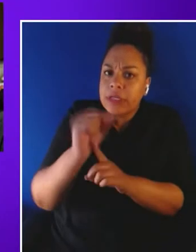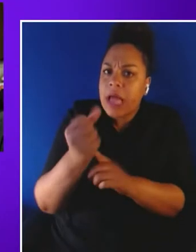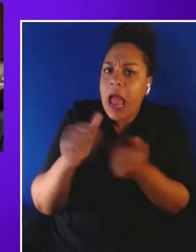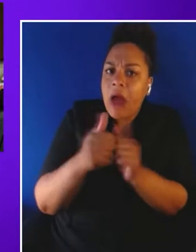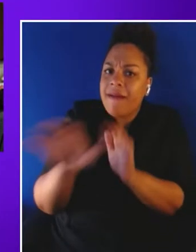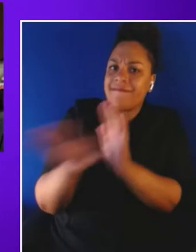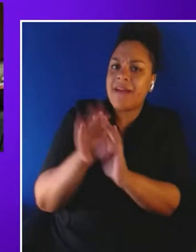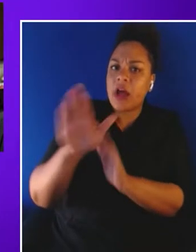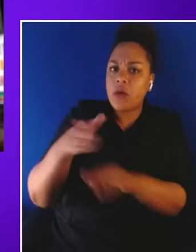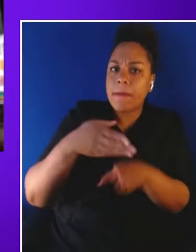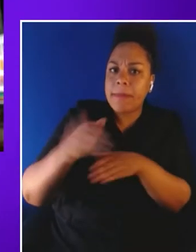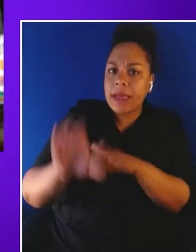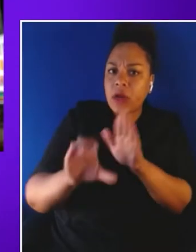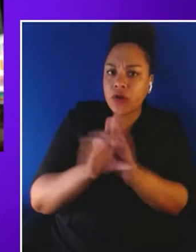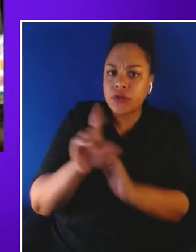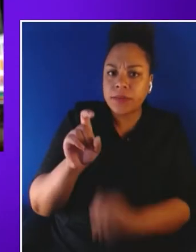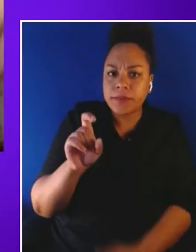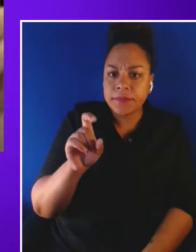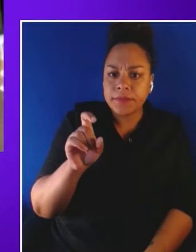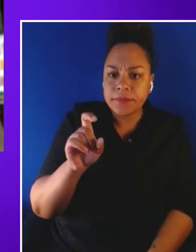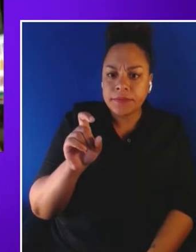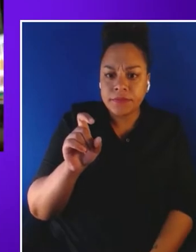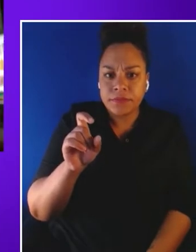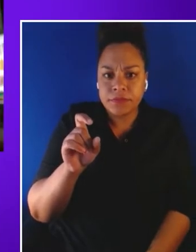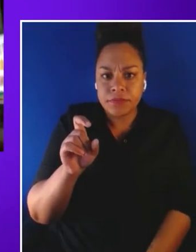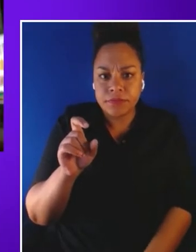character? Well,